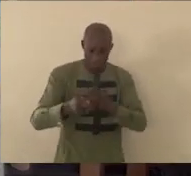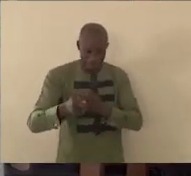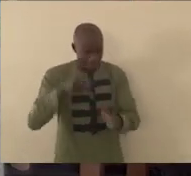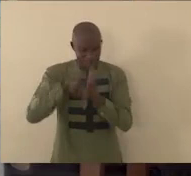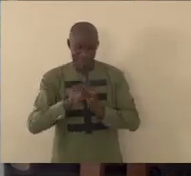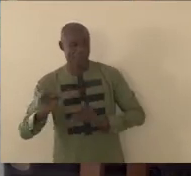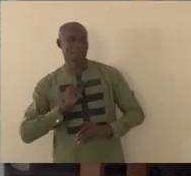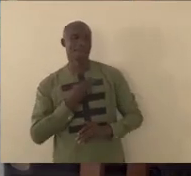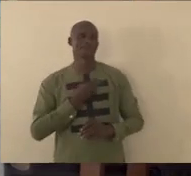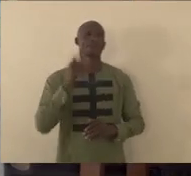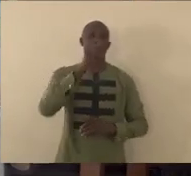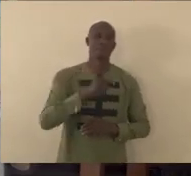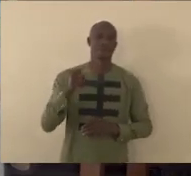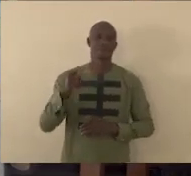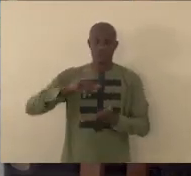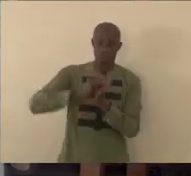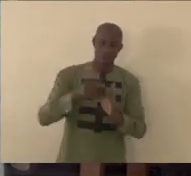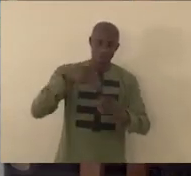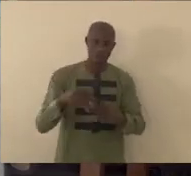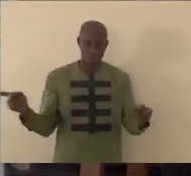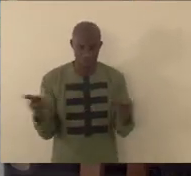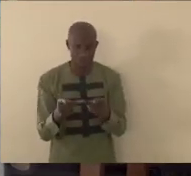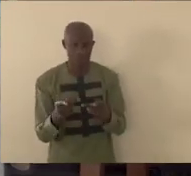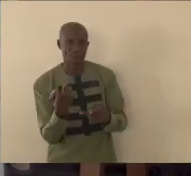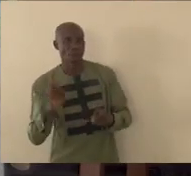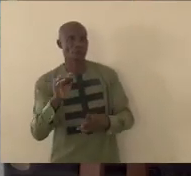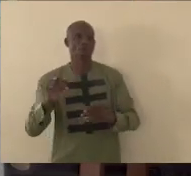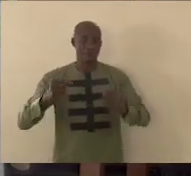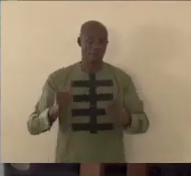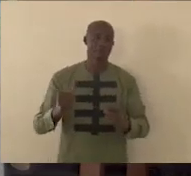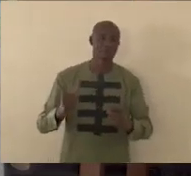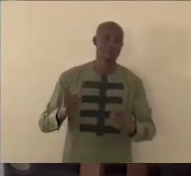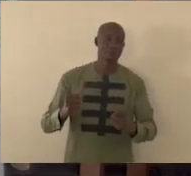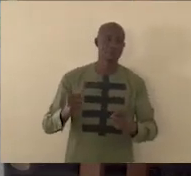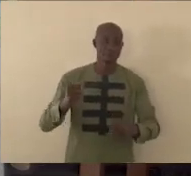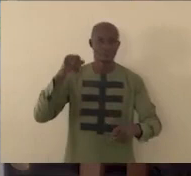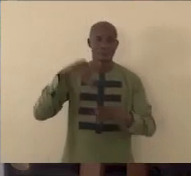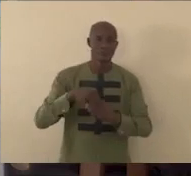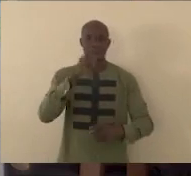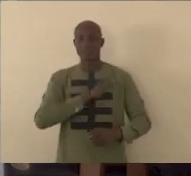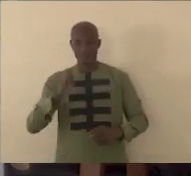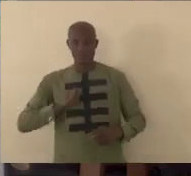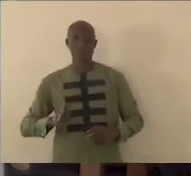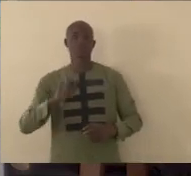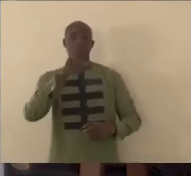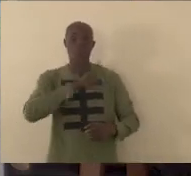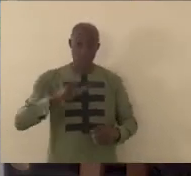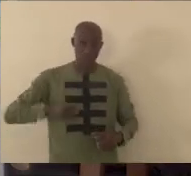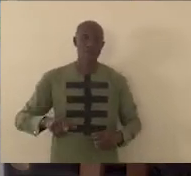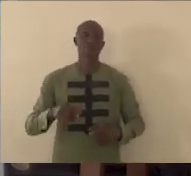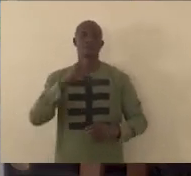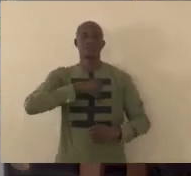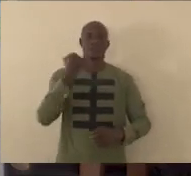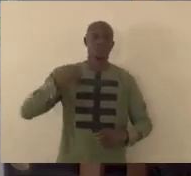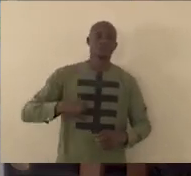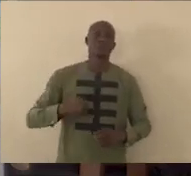and killing us. And therefore, those in positions of power in the executive, legislative, and